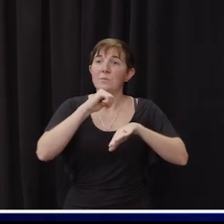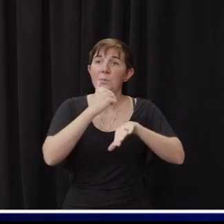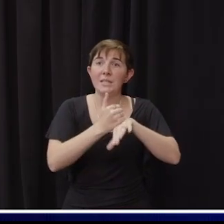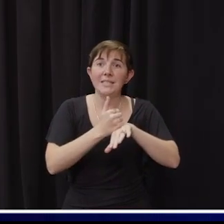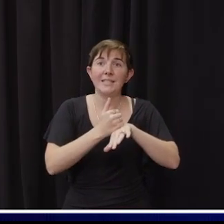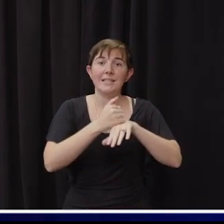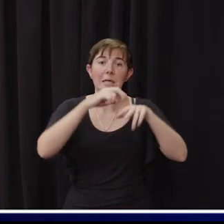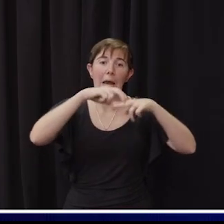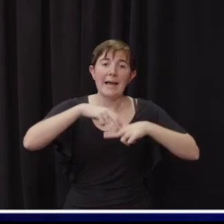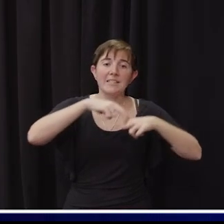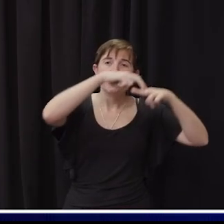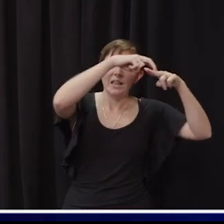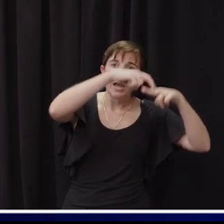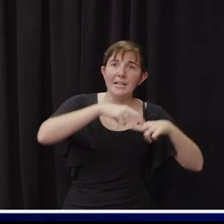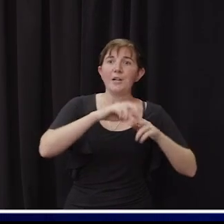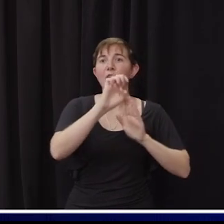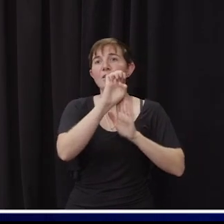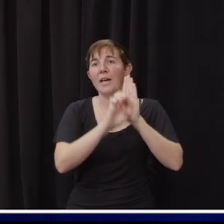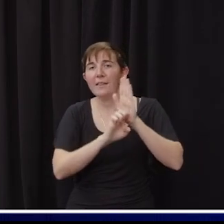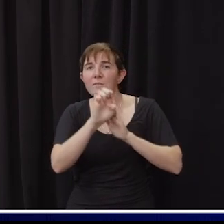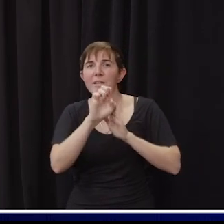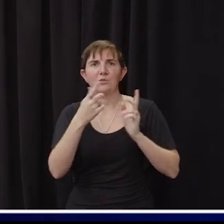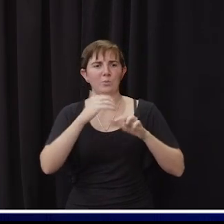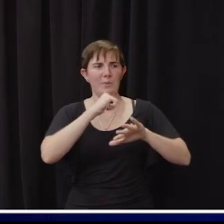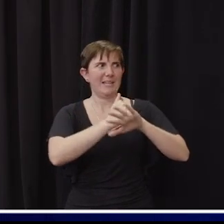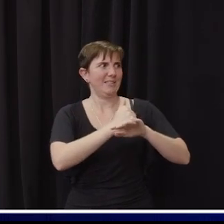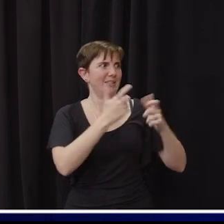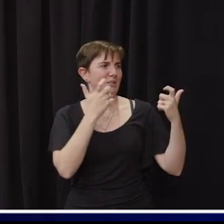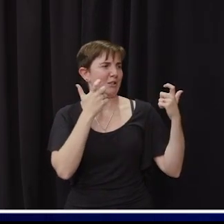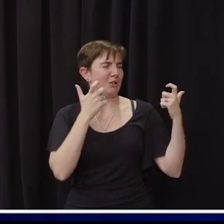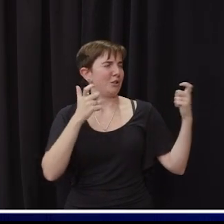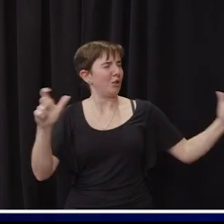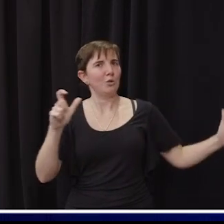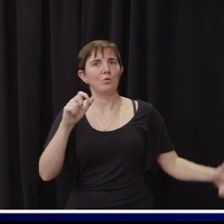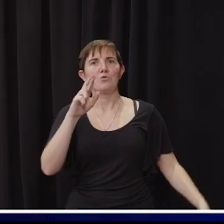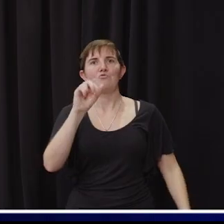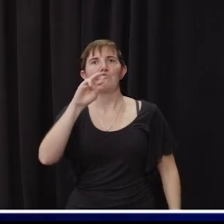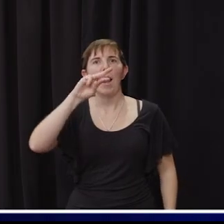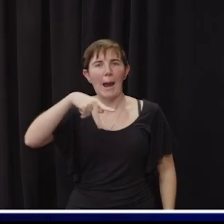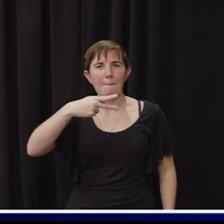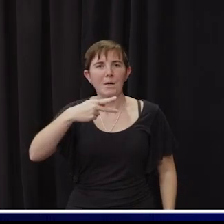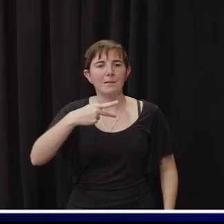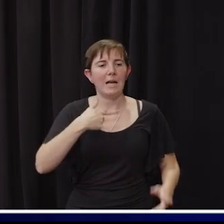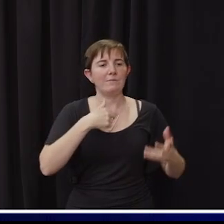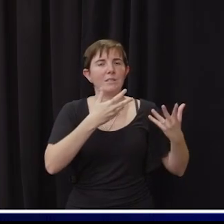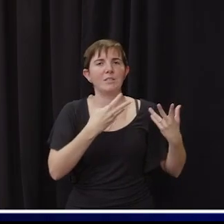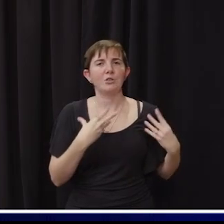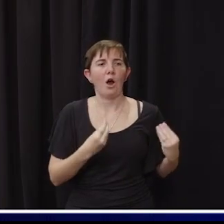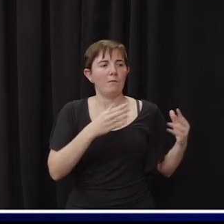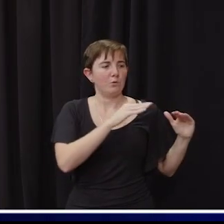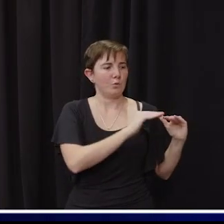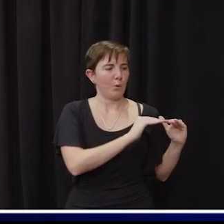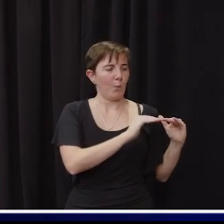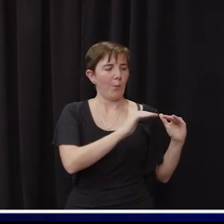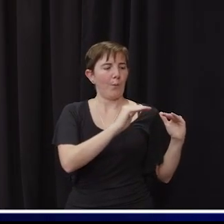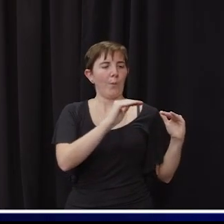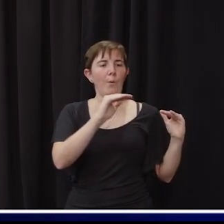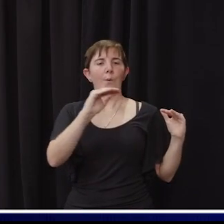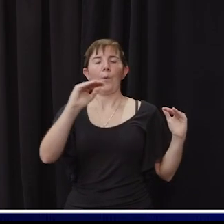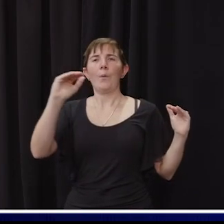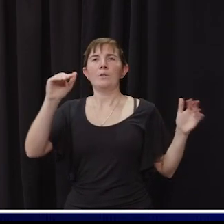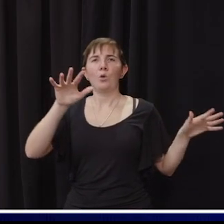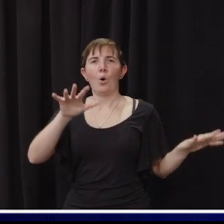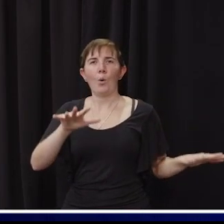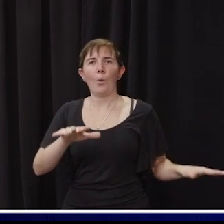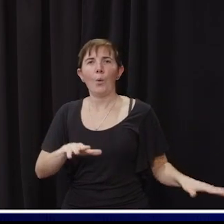escalators, elevators, we just created this really long ramp with a very gentle slope that works for people